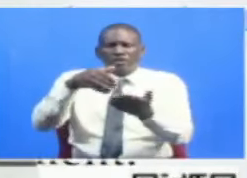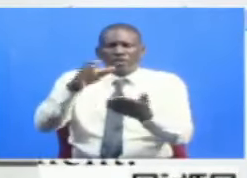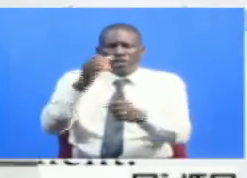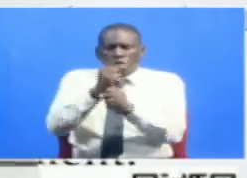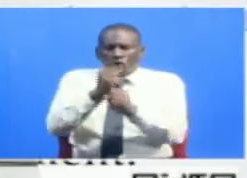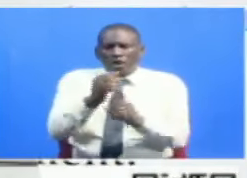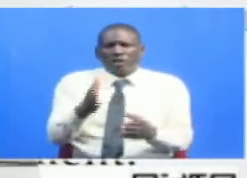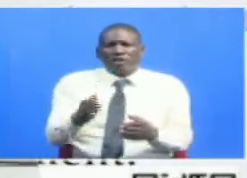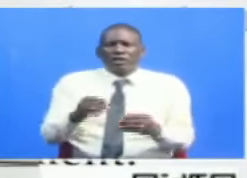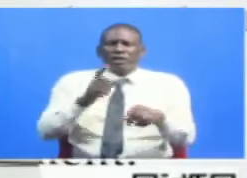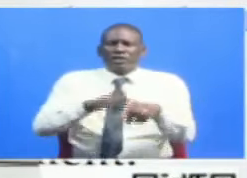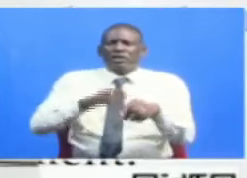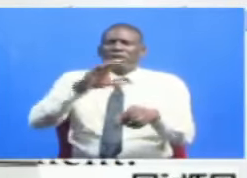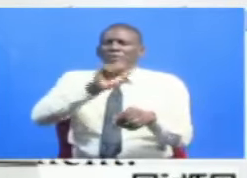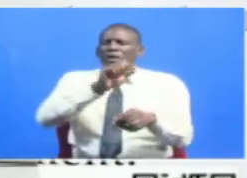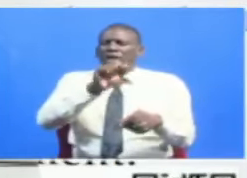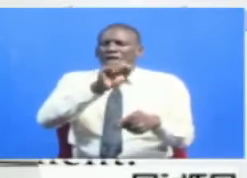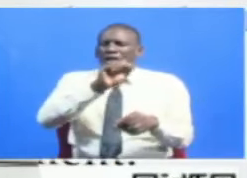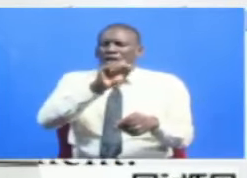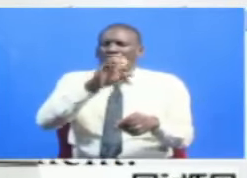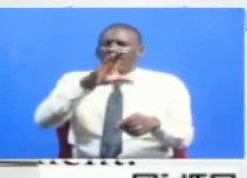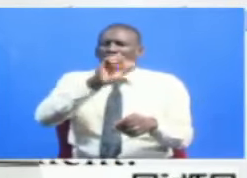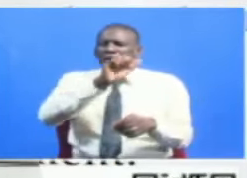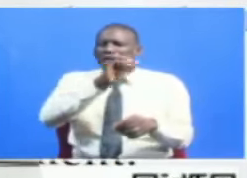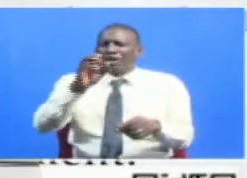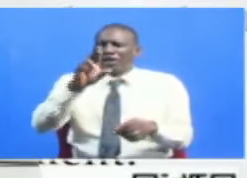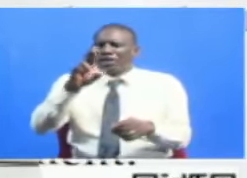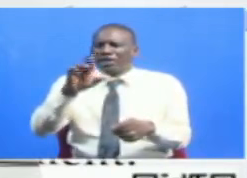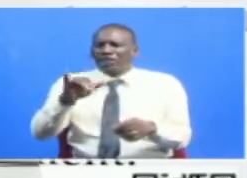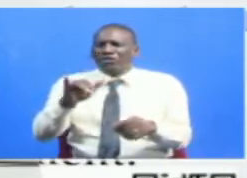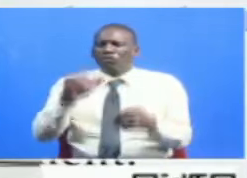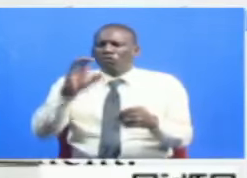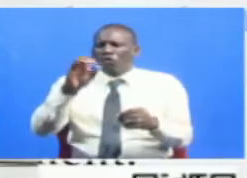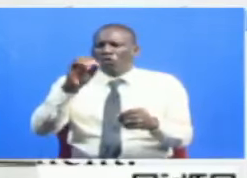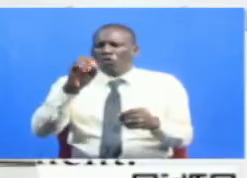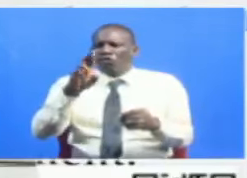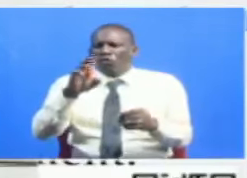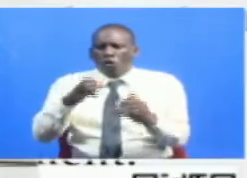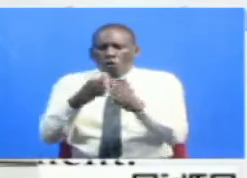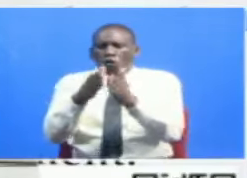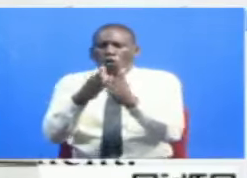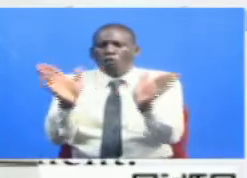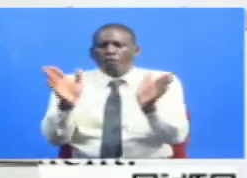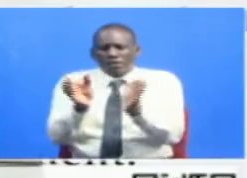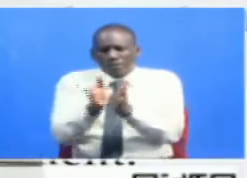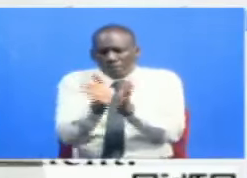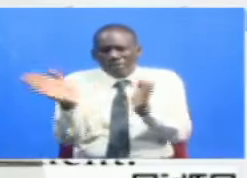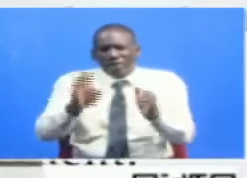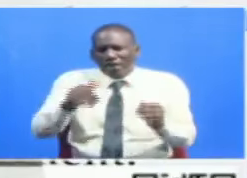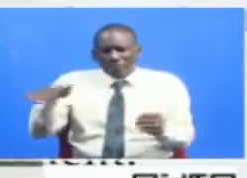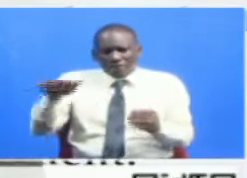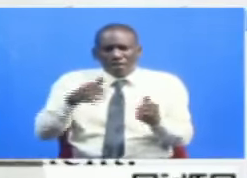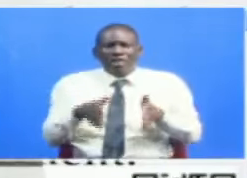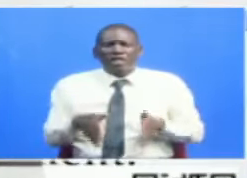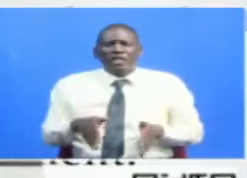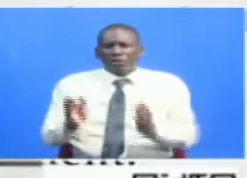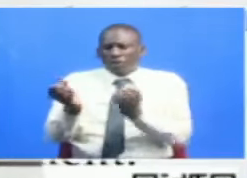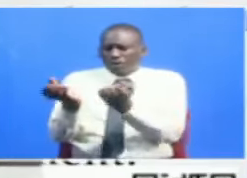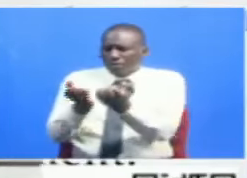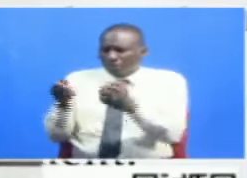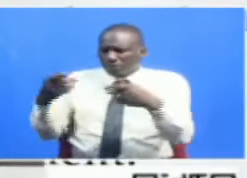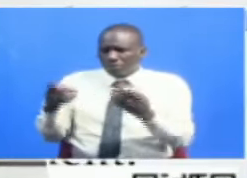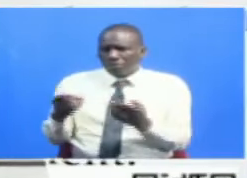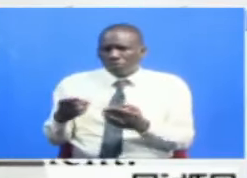is opening its outlets in other areas, the way the supplier